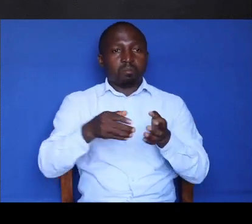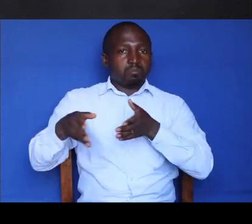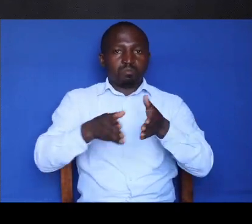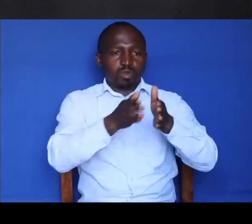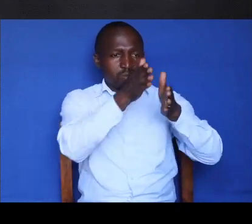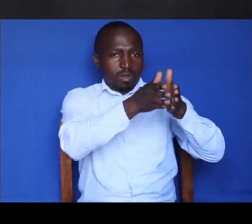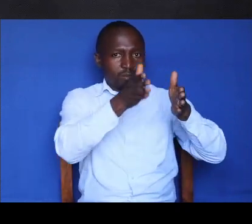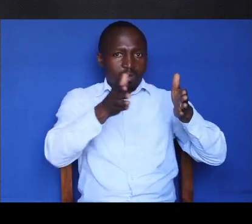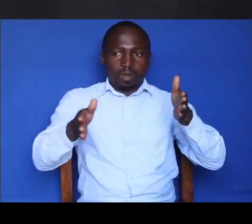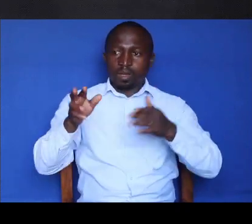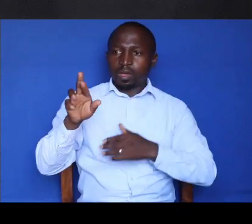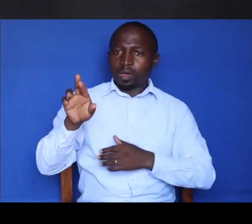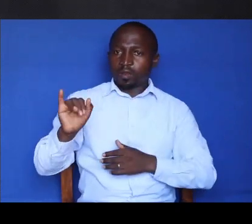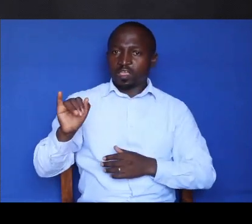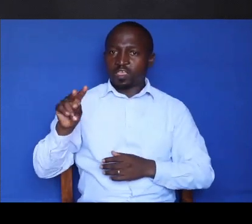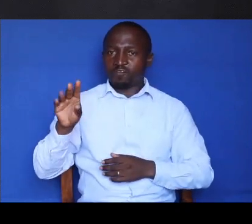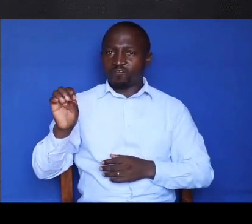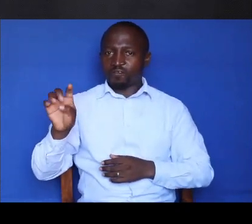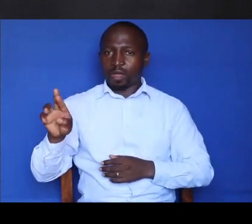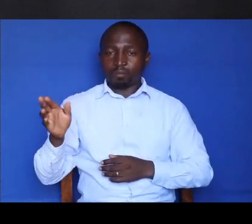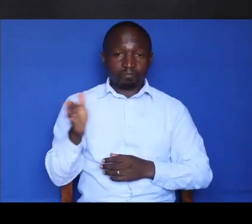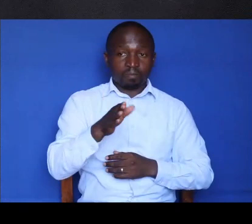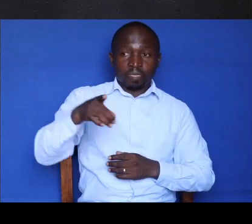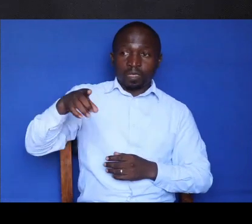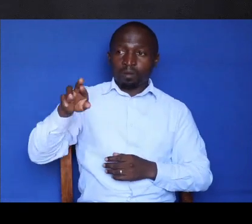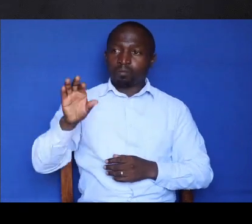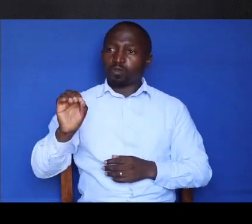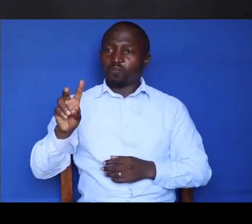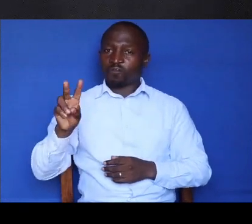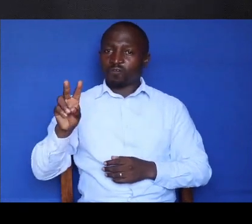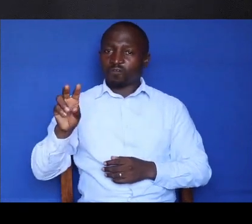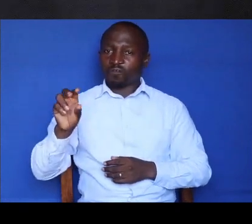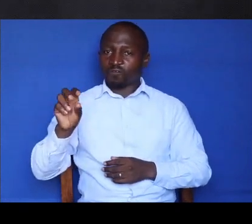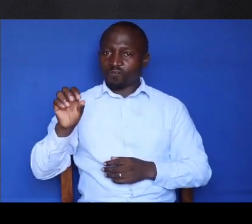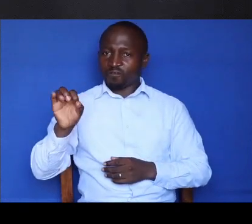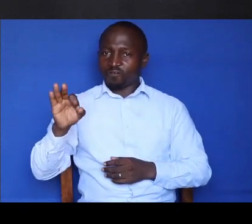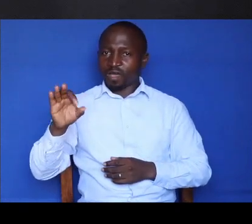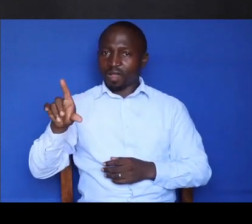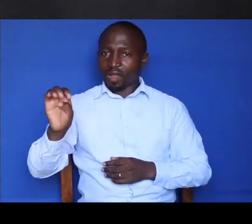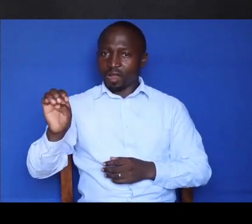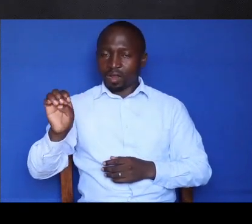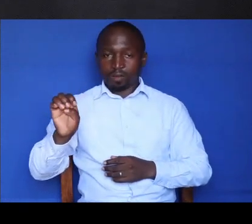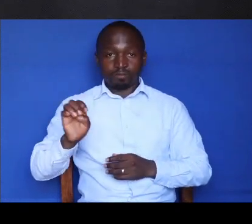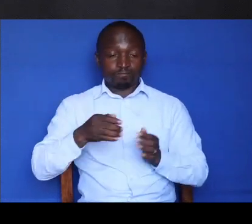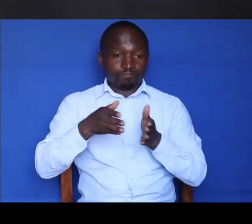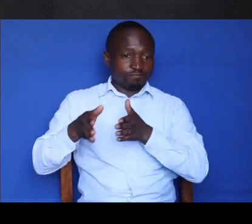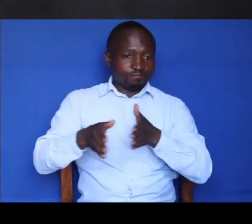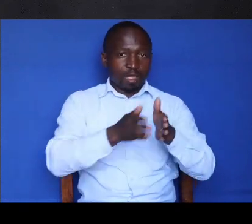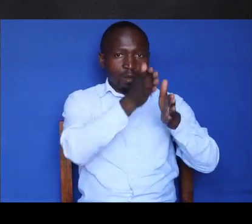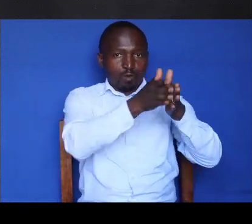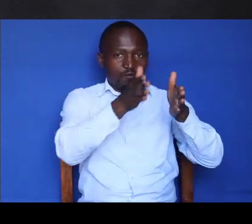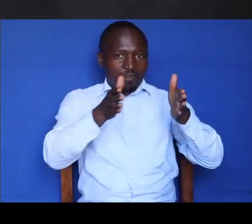forming certain landforms which have already been given here. So my dear students, I think we are